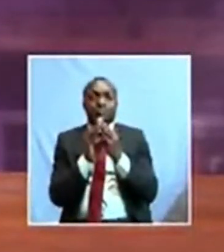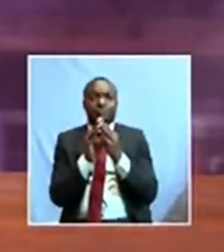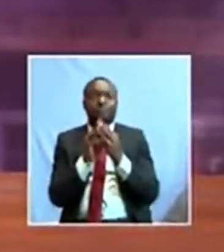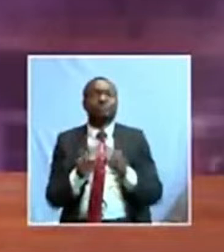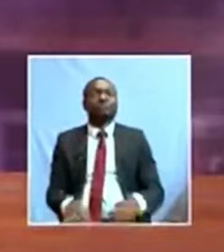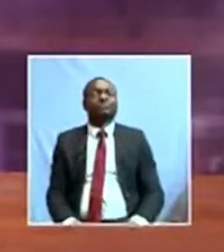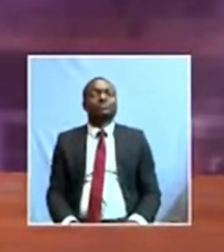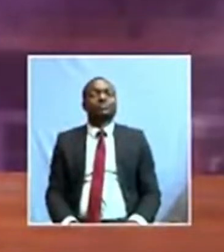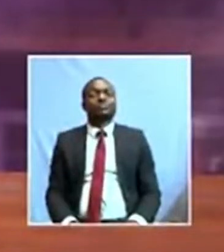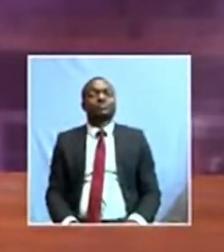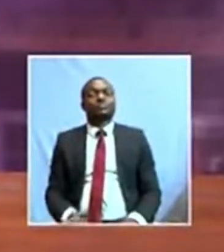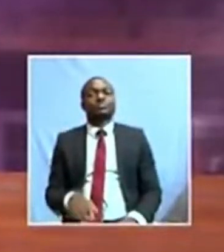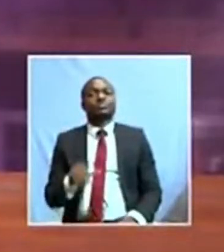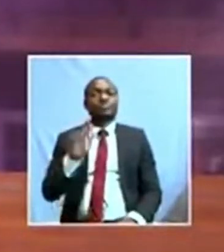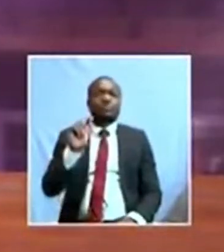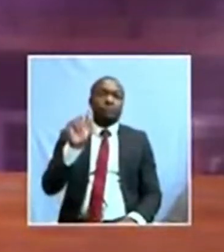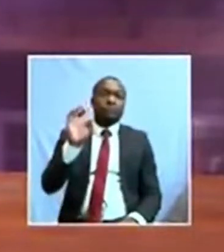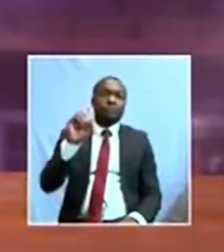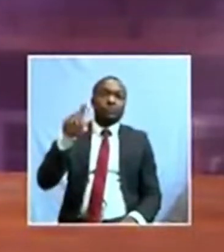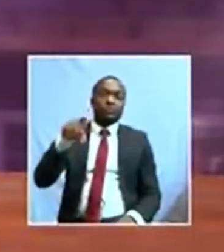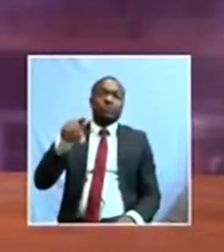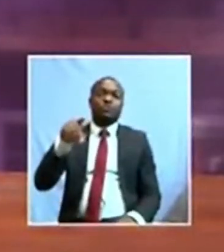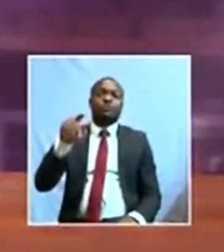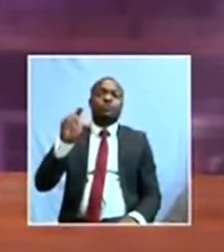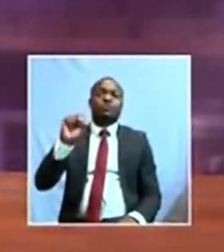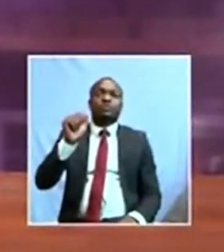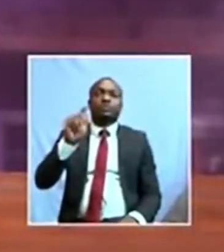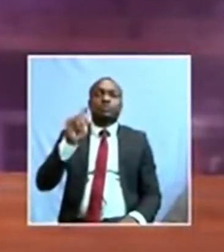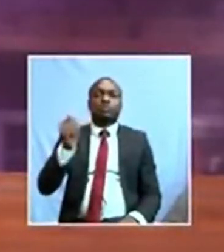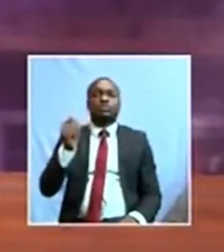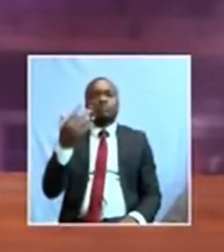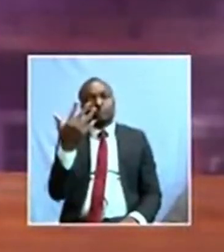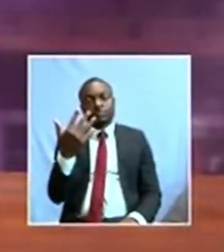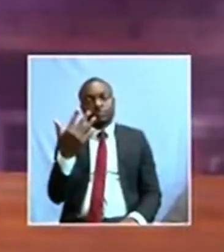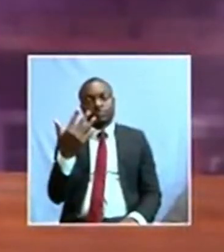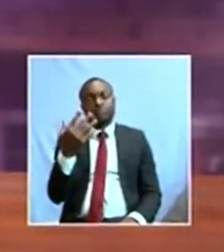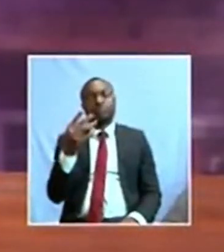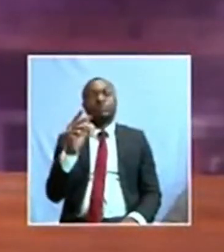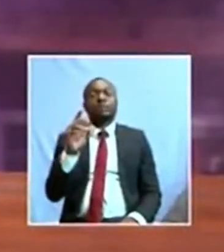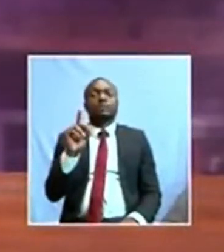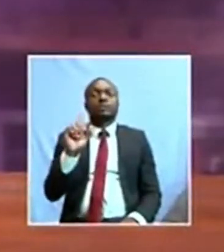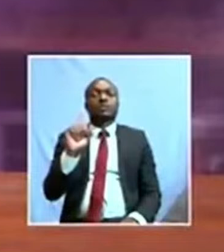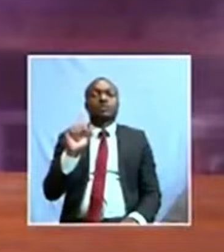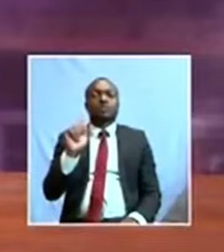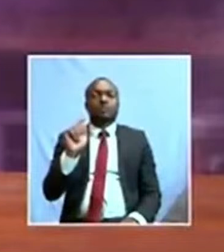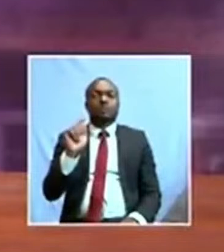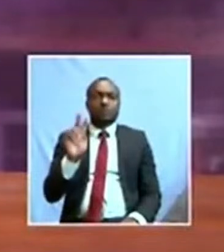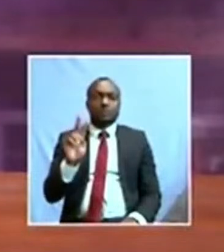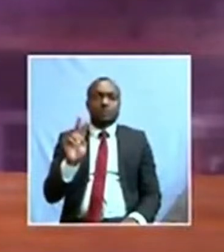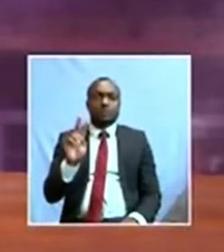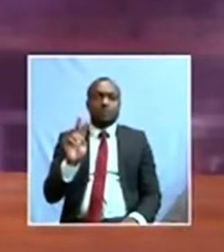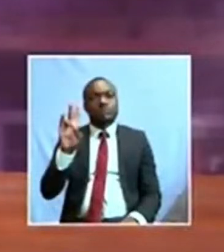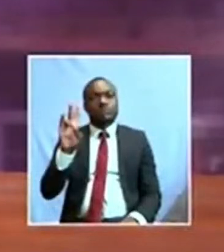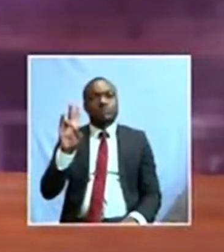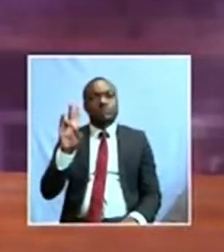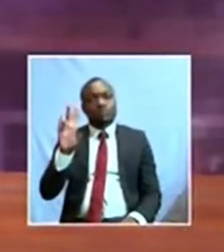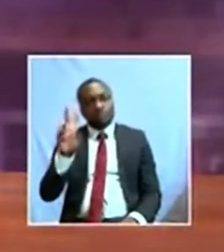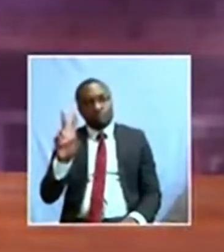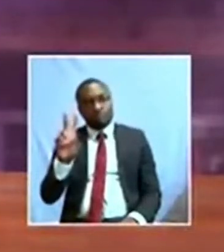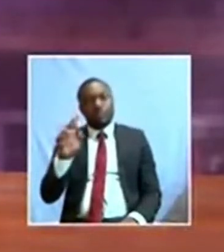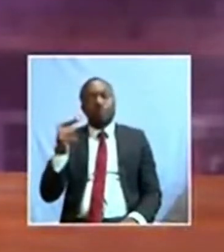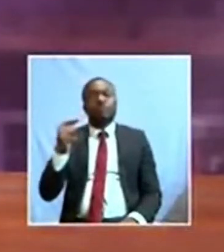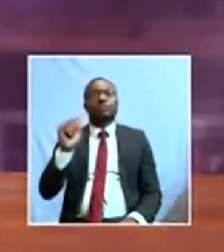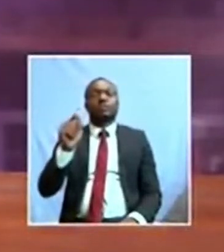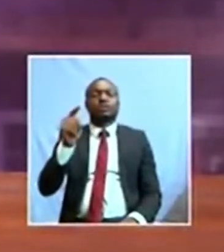on Topstar channel number 5, DSTV channel number 272, GoTV channel number